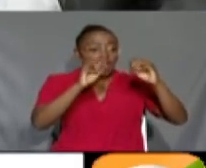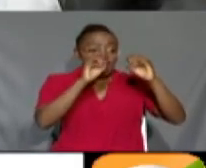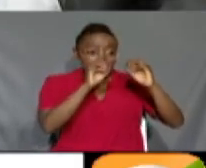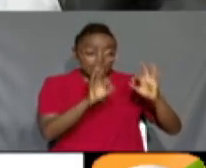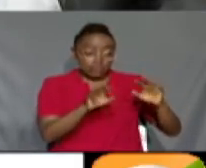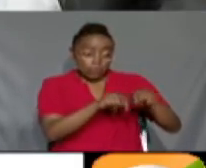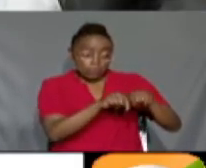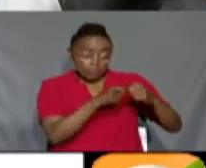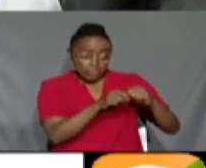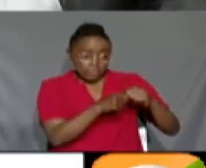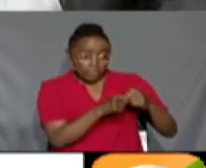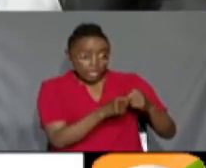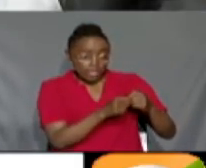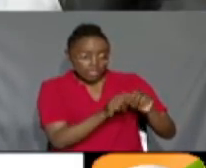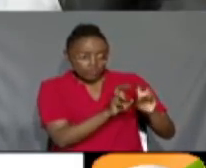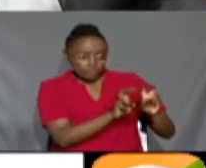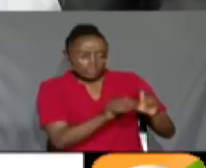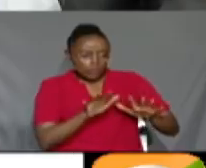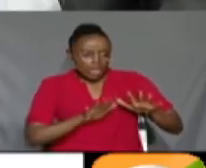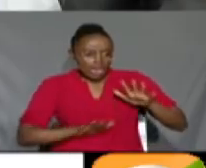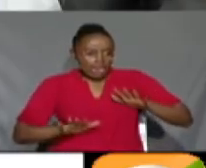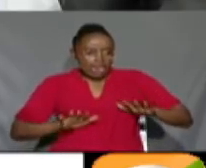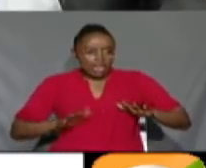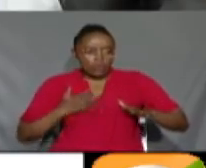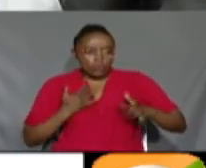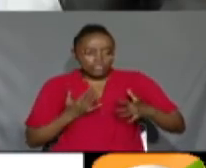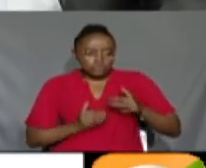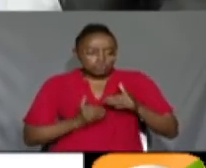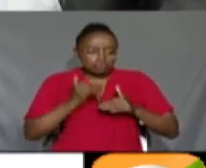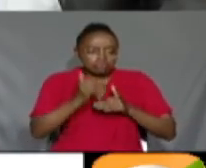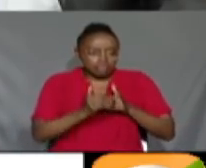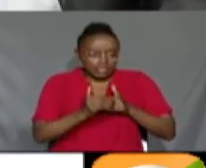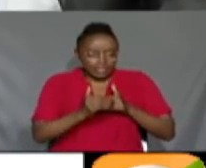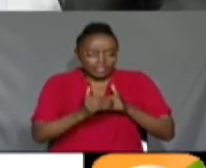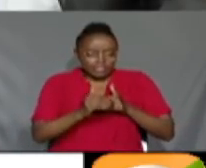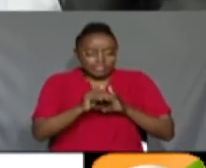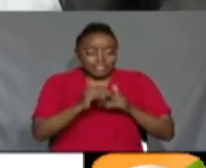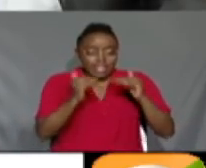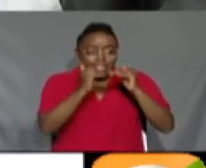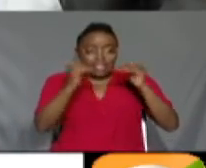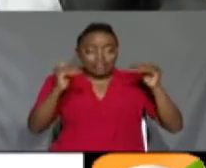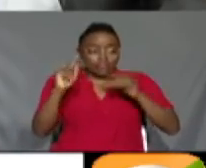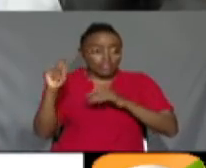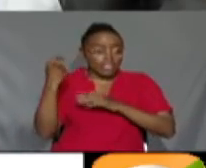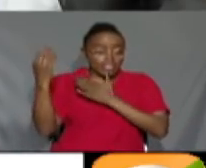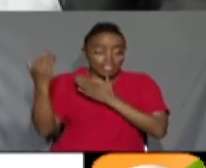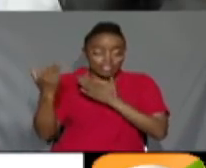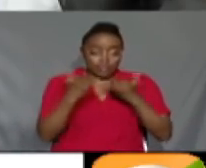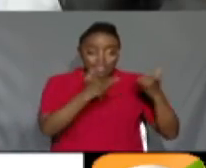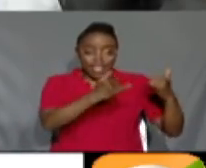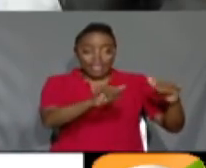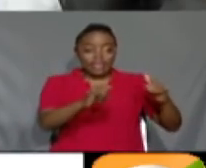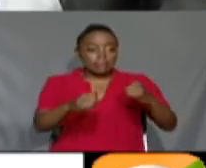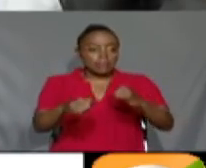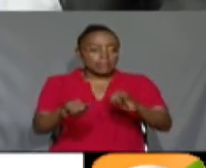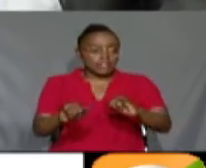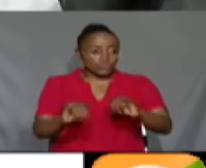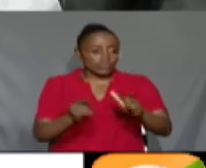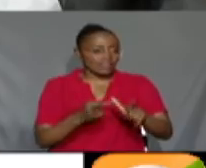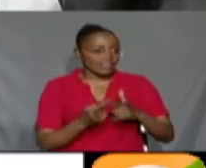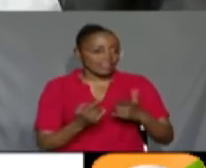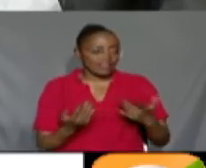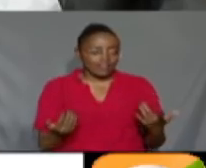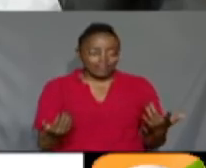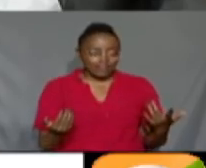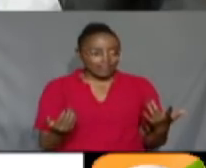by looking like we are hesitant to move to the next stage, which Kenyans expected, which was implementation, then